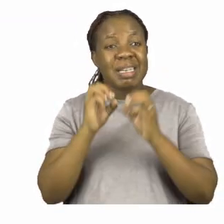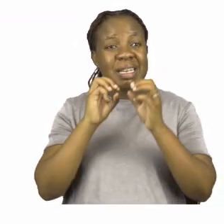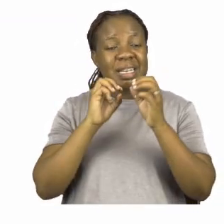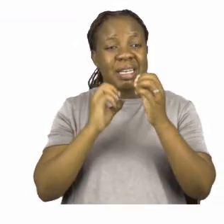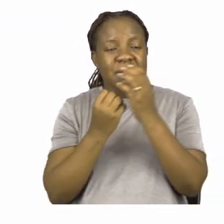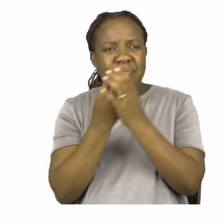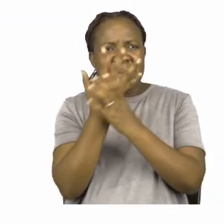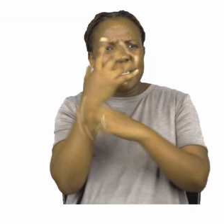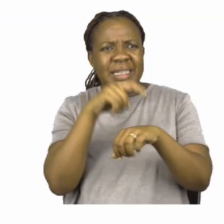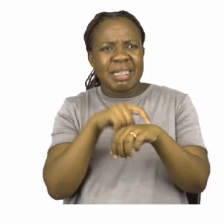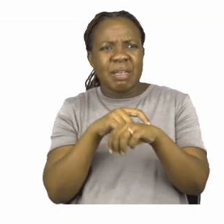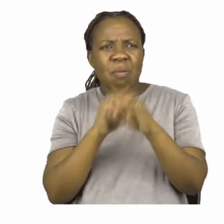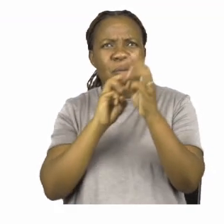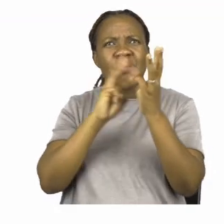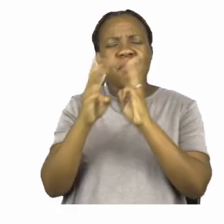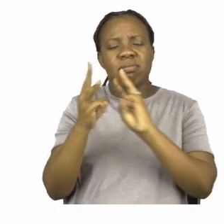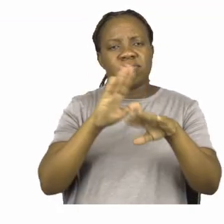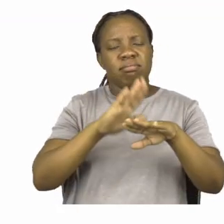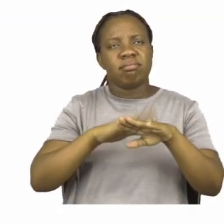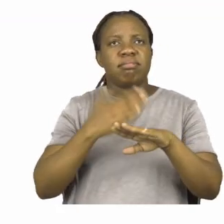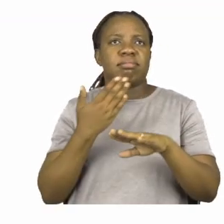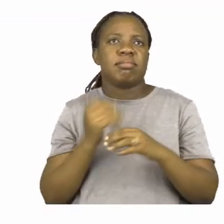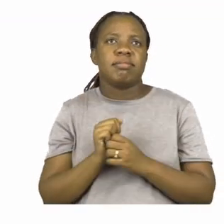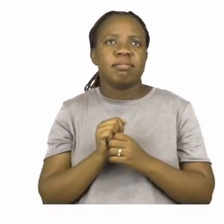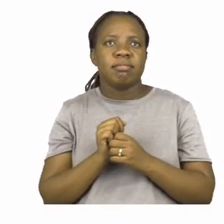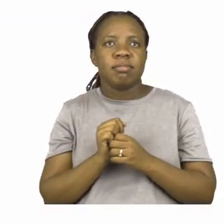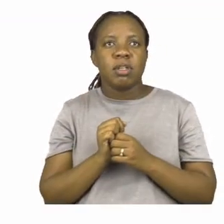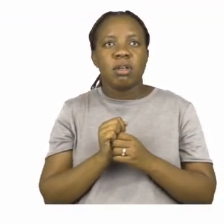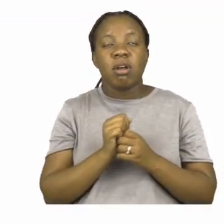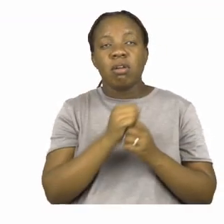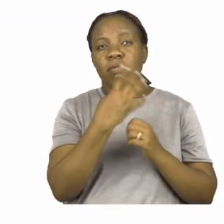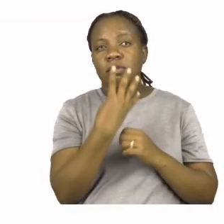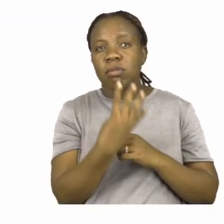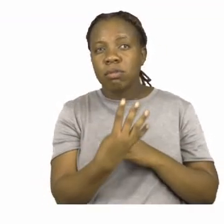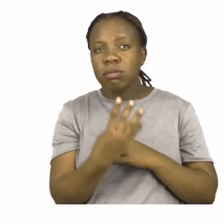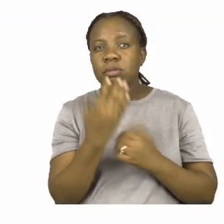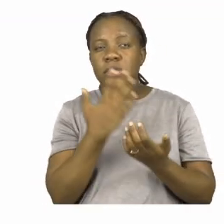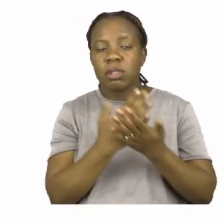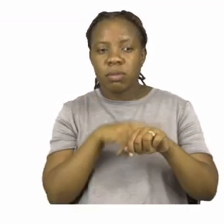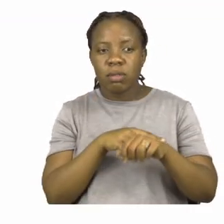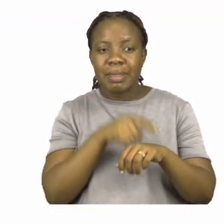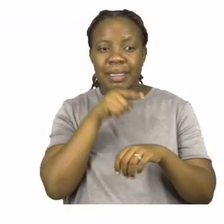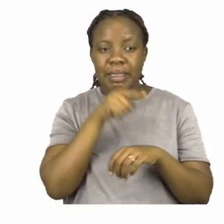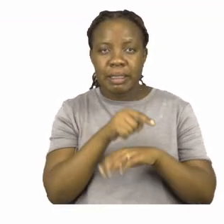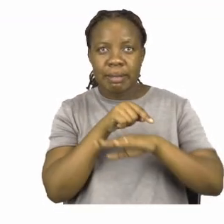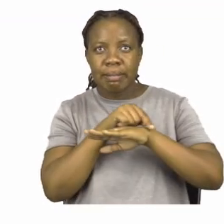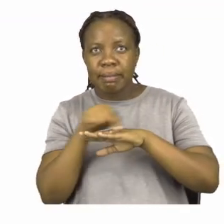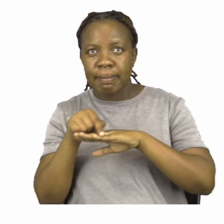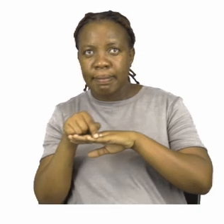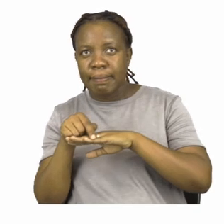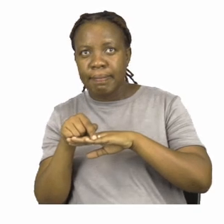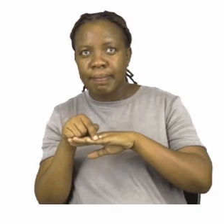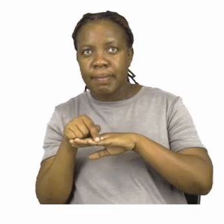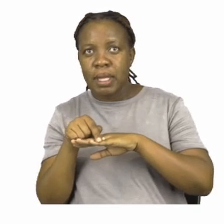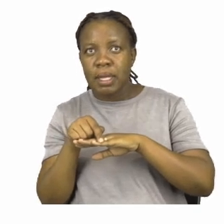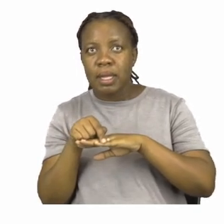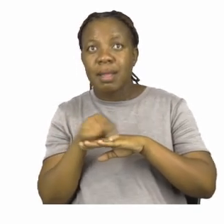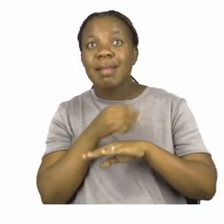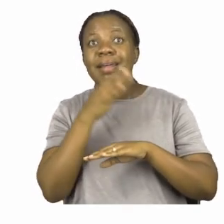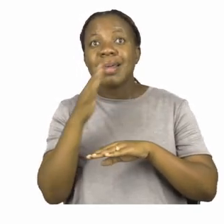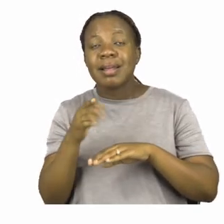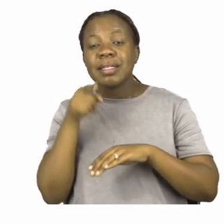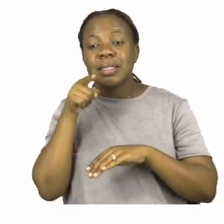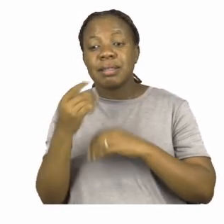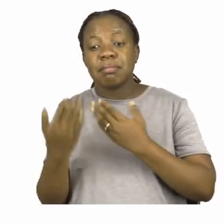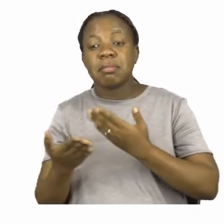spring? 4. Sometimes it, blank space, then it